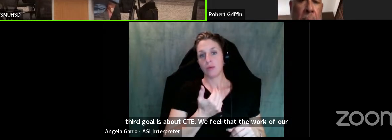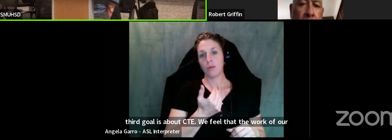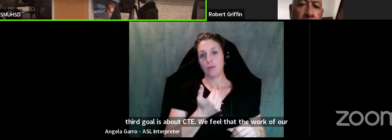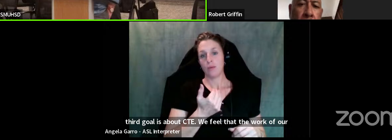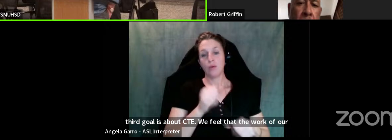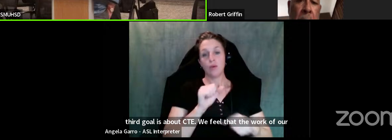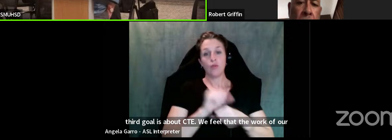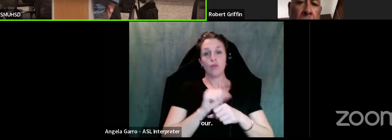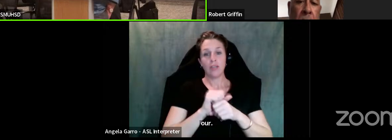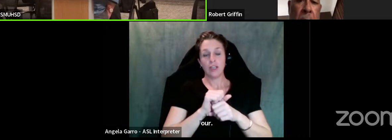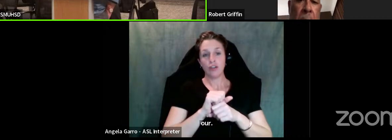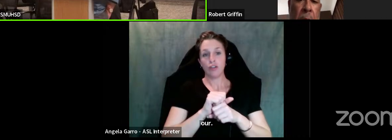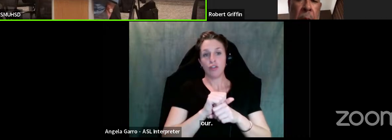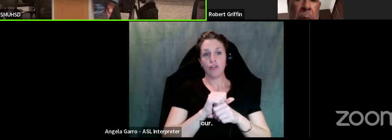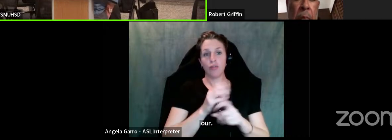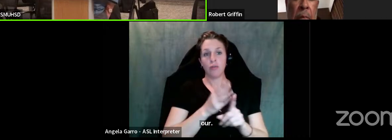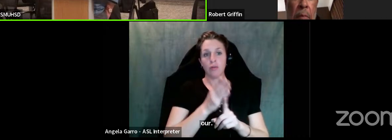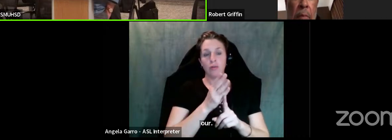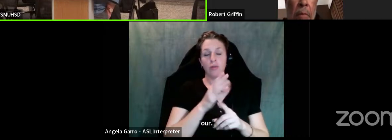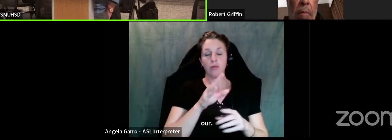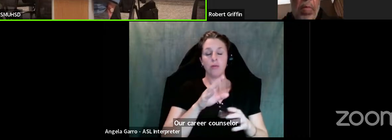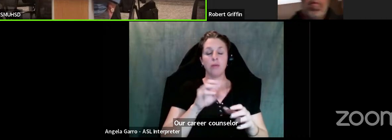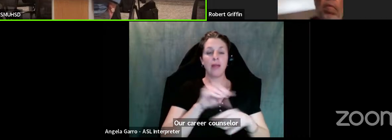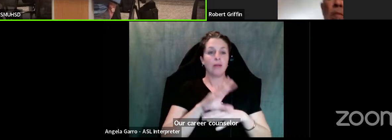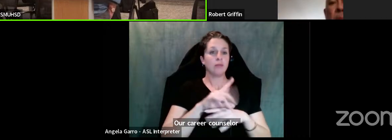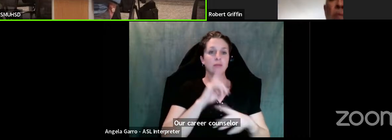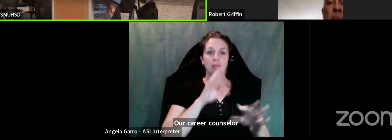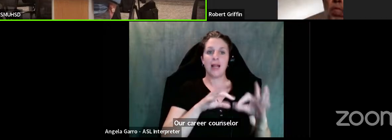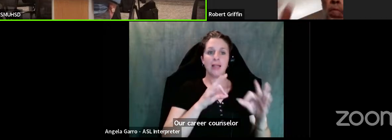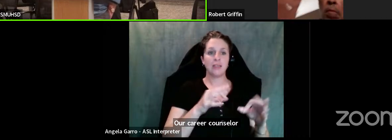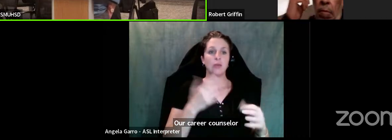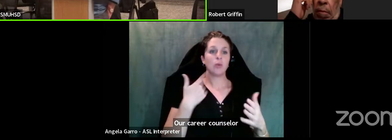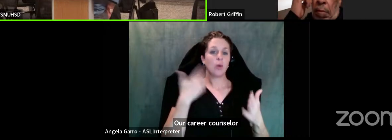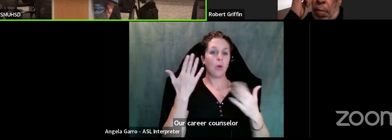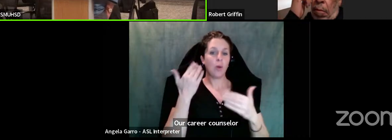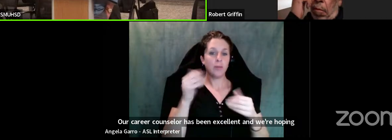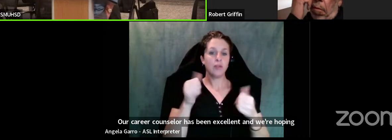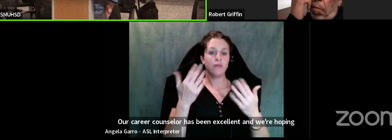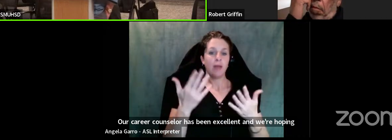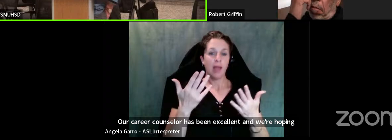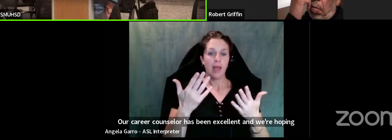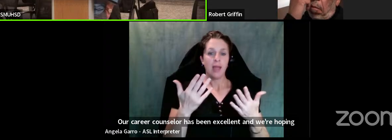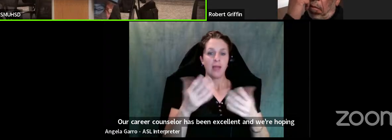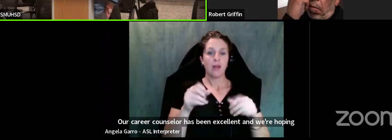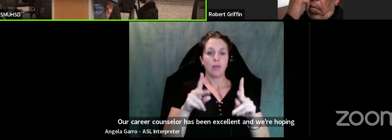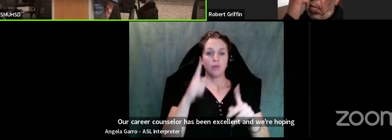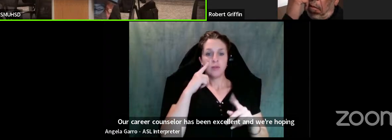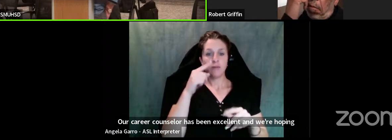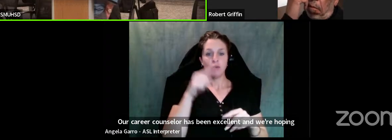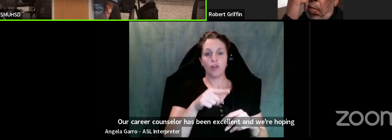career counselor has been excellent, and we're hoping to provide opportunities for her to